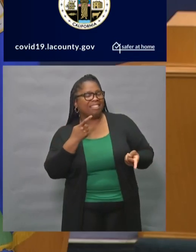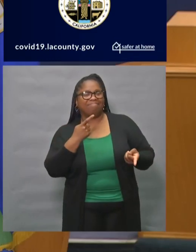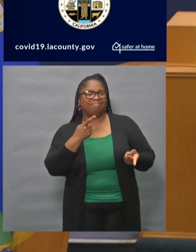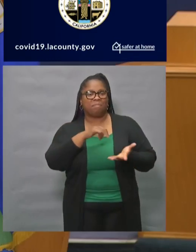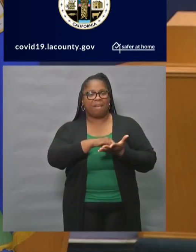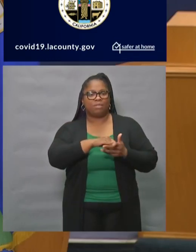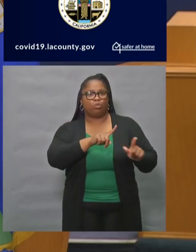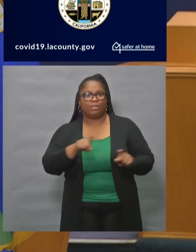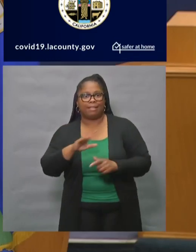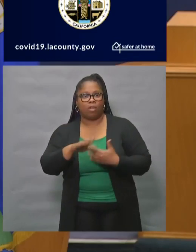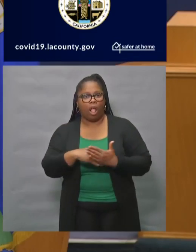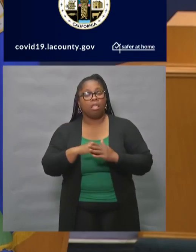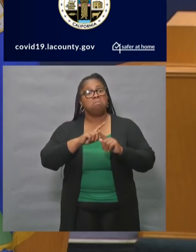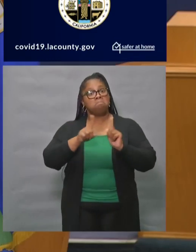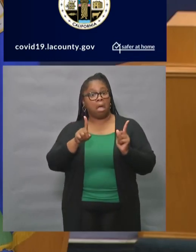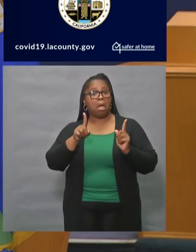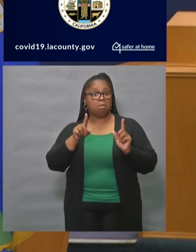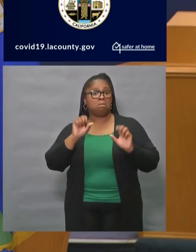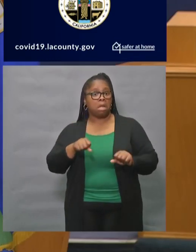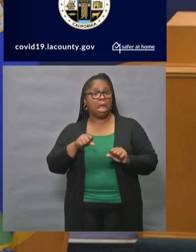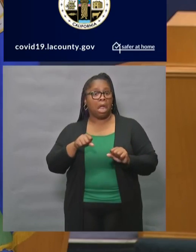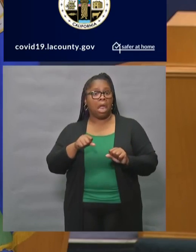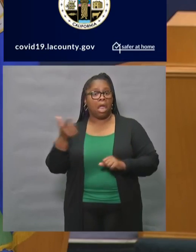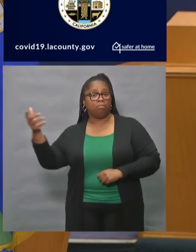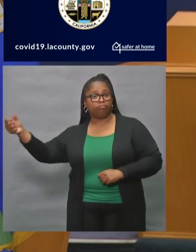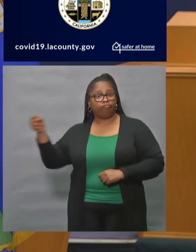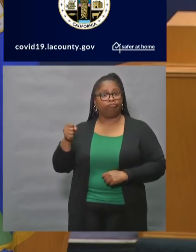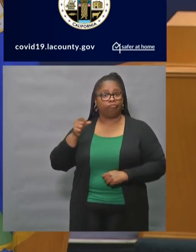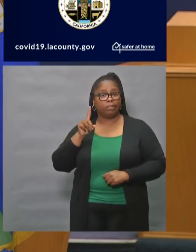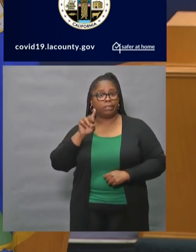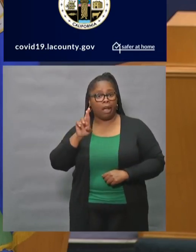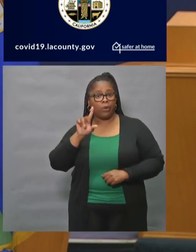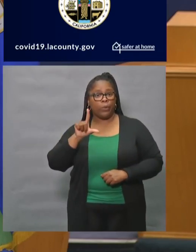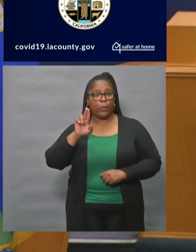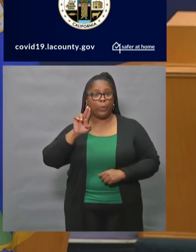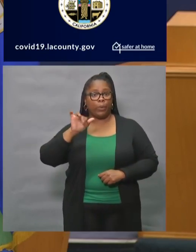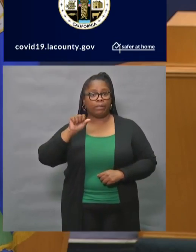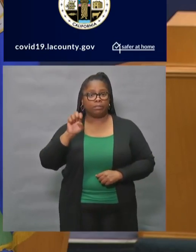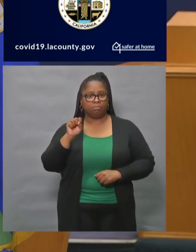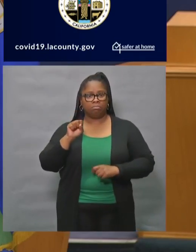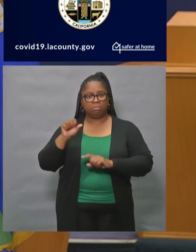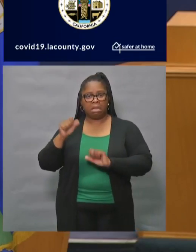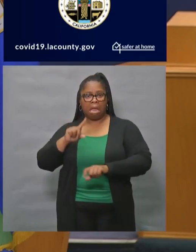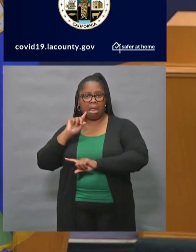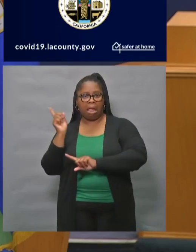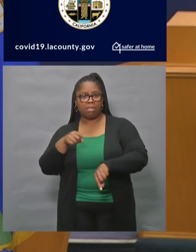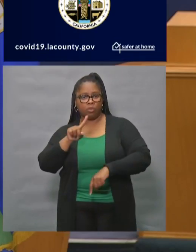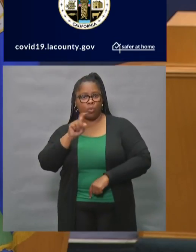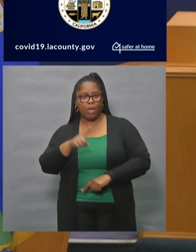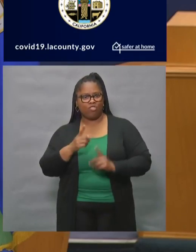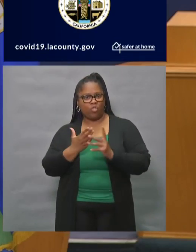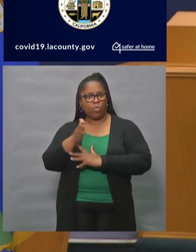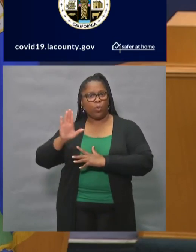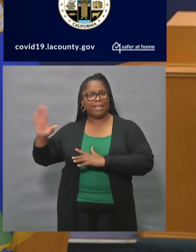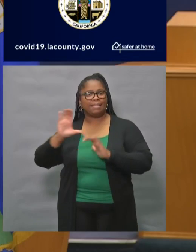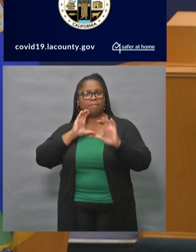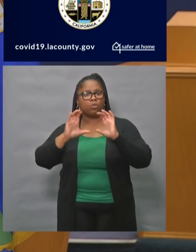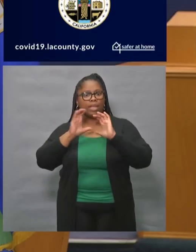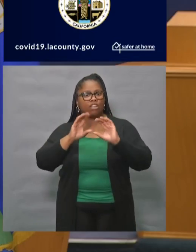we can have Dr. Lucas available to answer questions through his communications office for you on the specifics of how he's